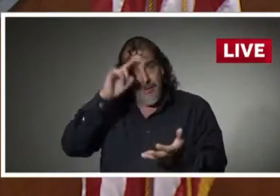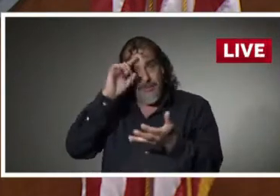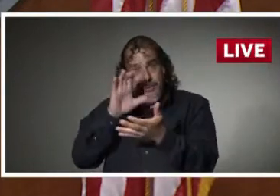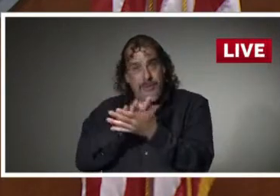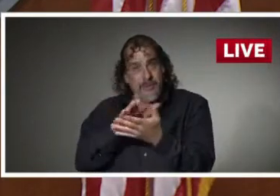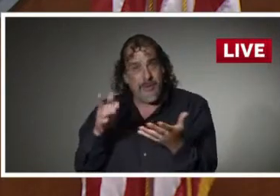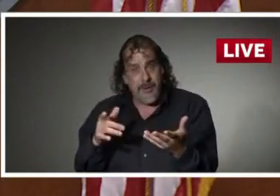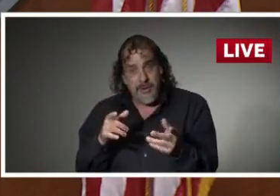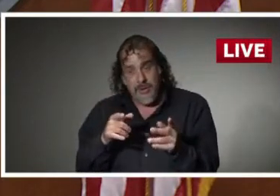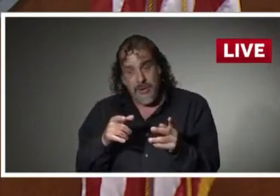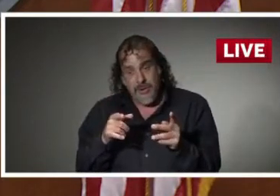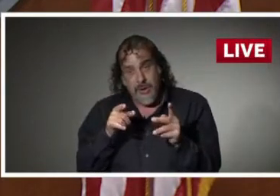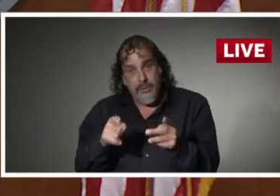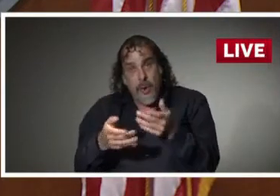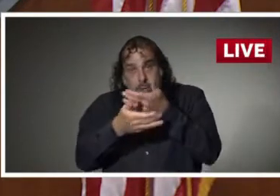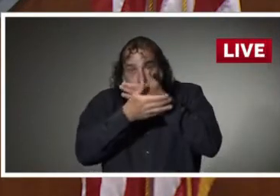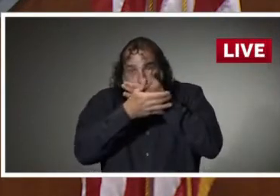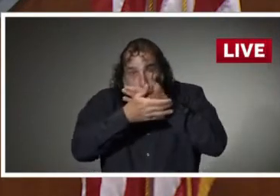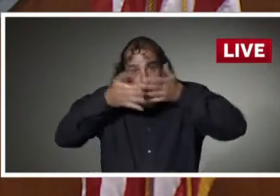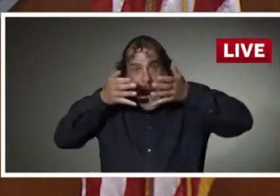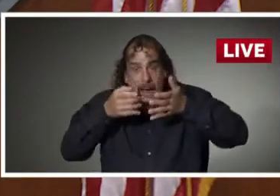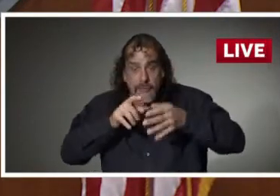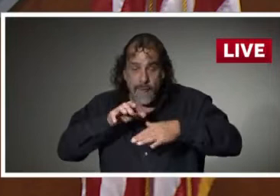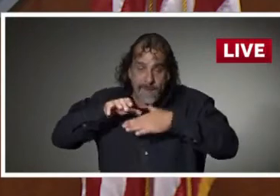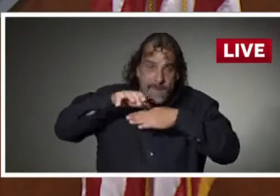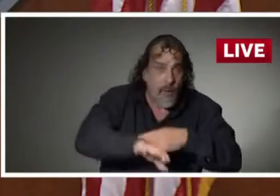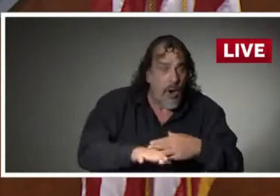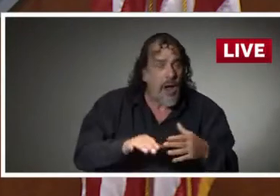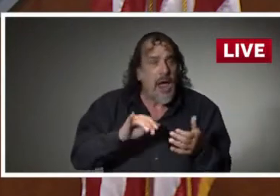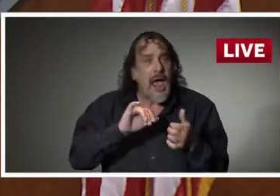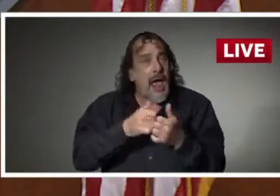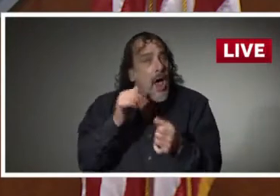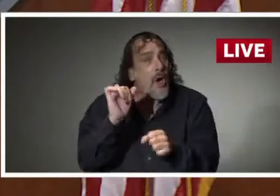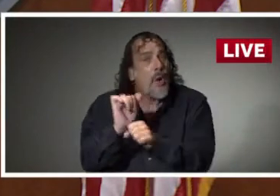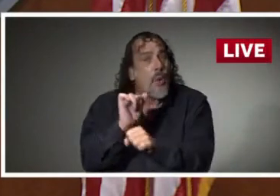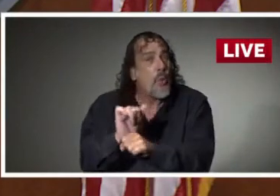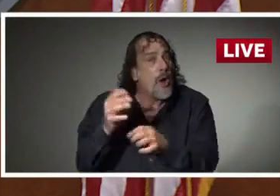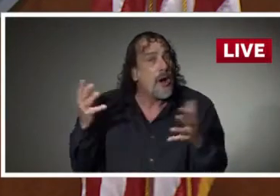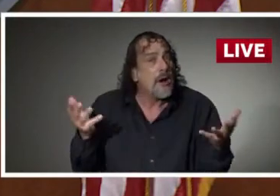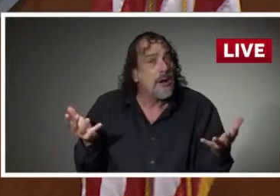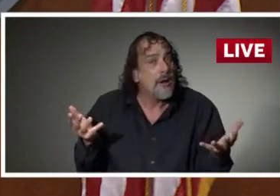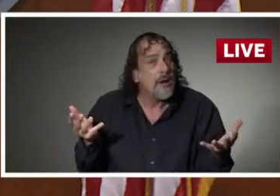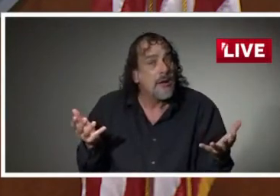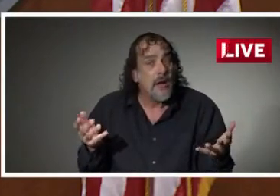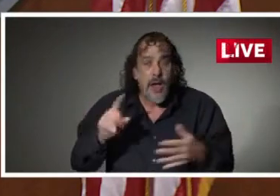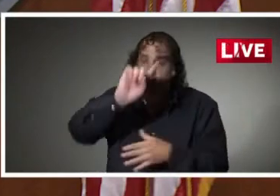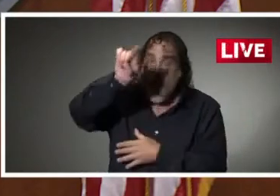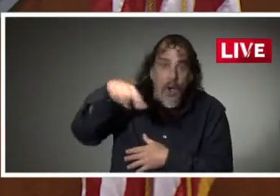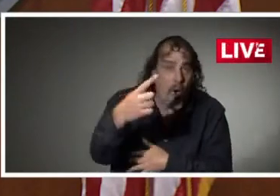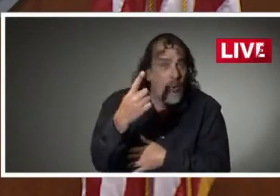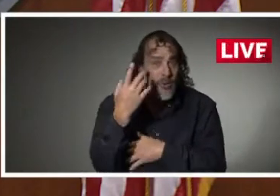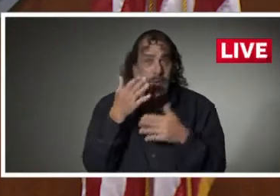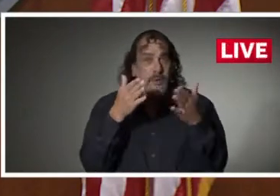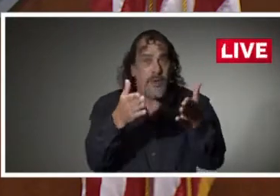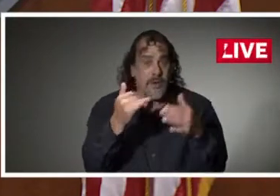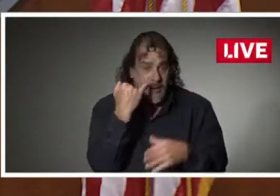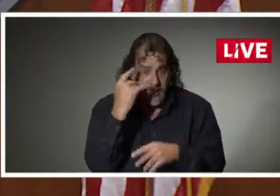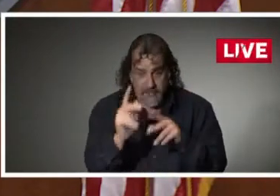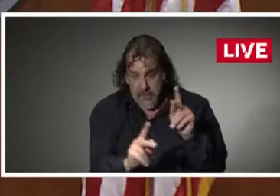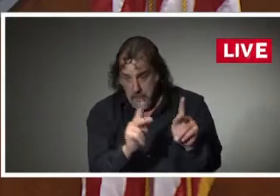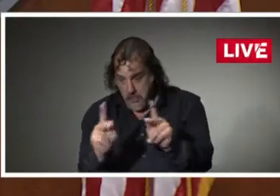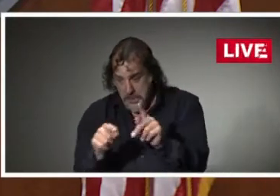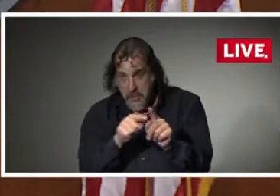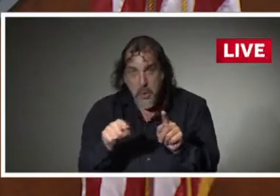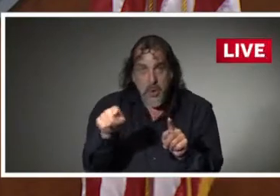way in which those mask ordinances work, and the only way in which they work, is if people in local